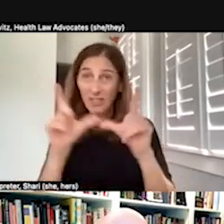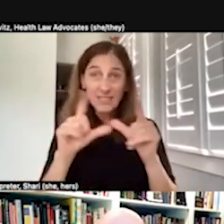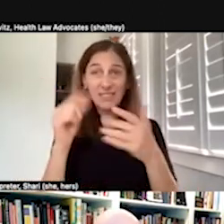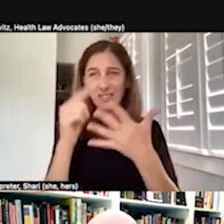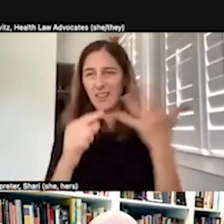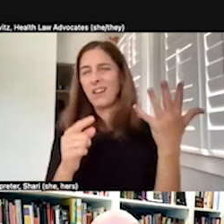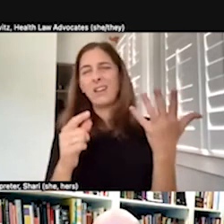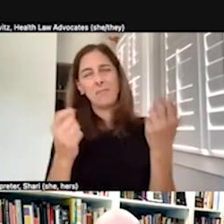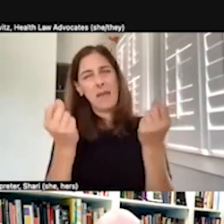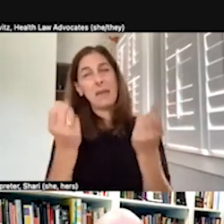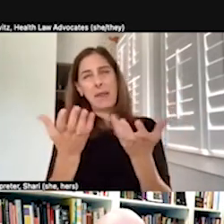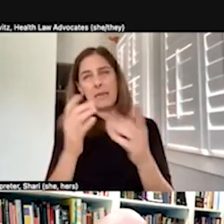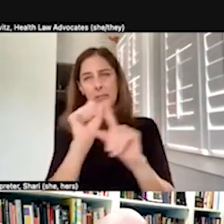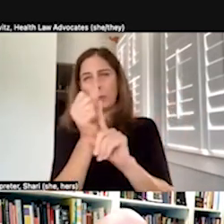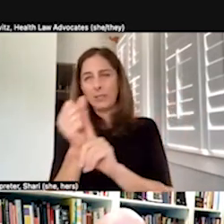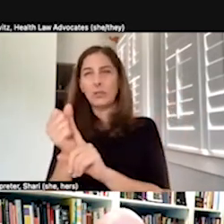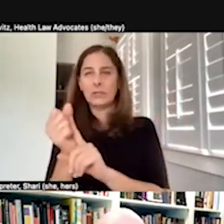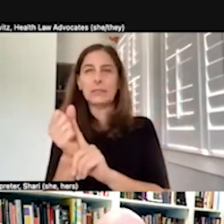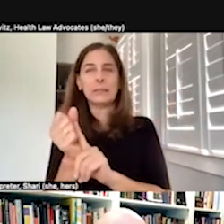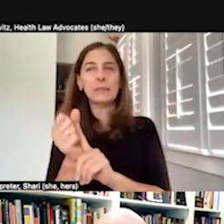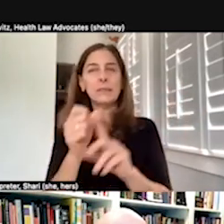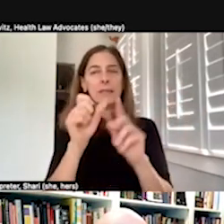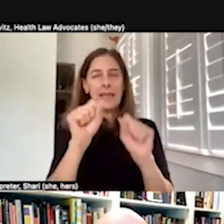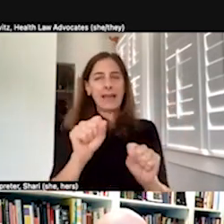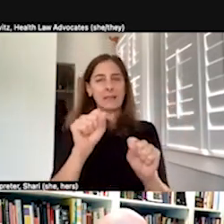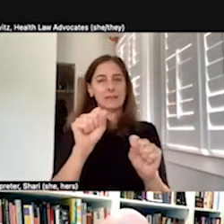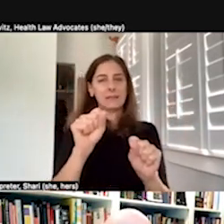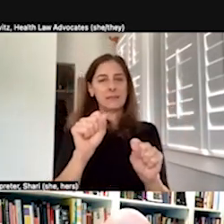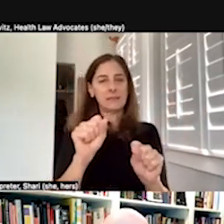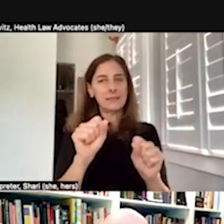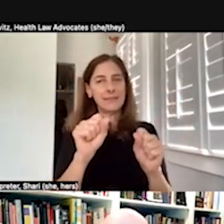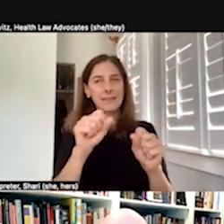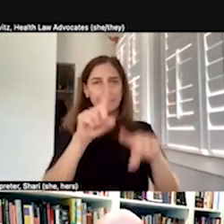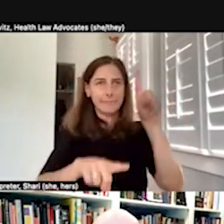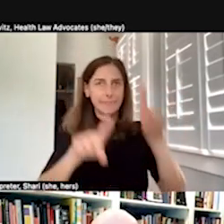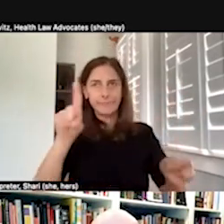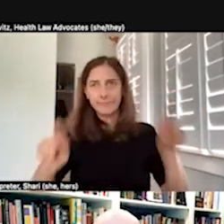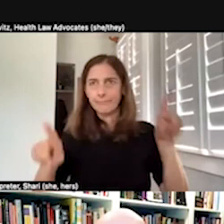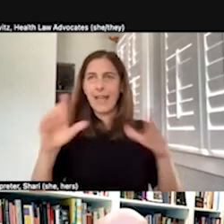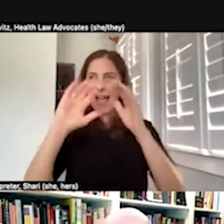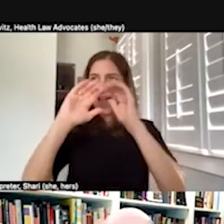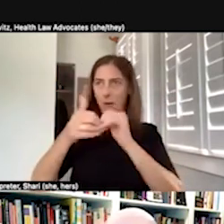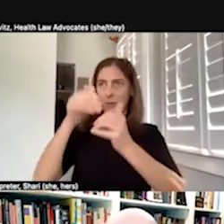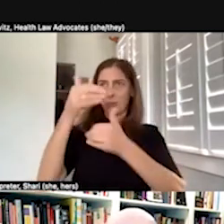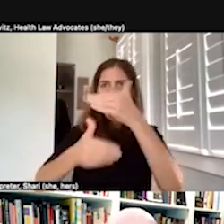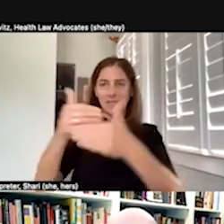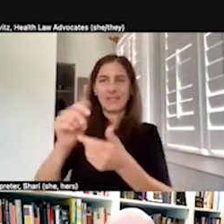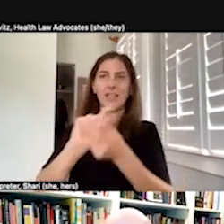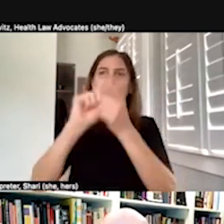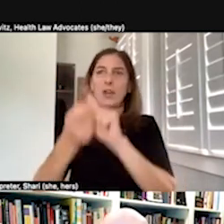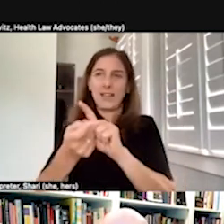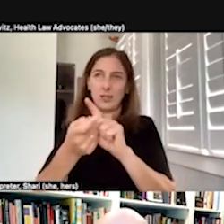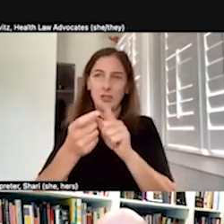really change exactly how somebody interacts with systems to change a legal name or a gender marker.